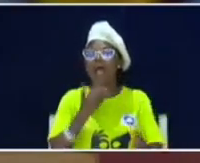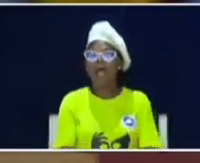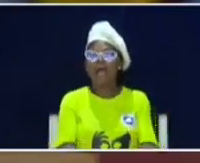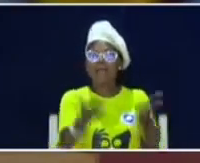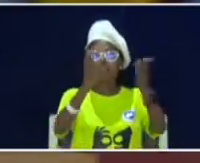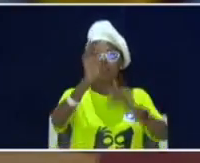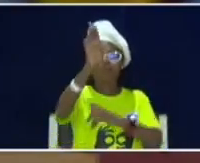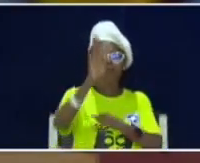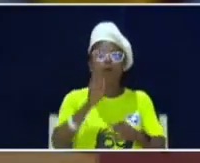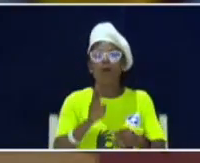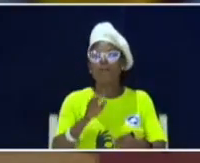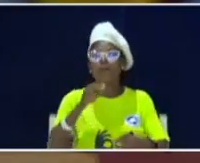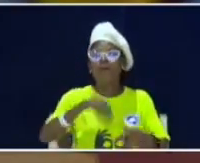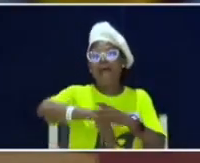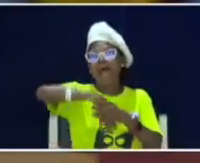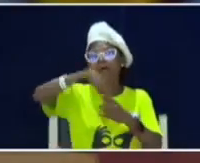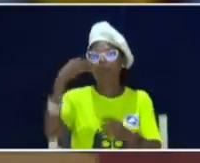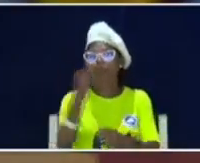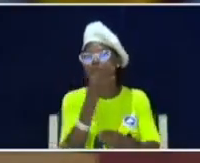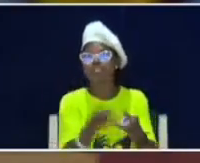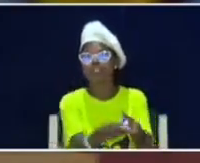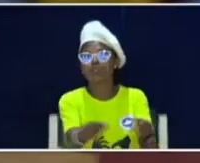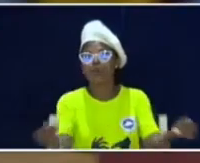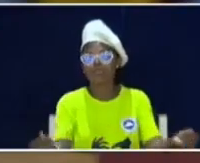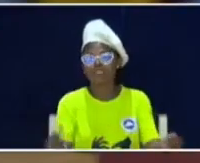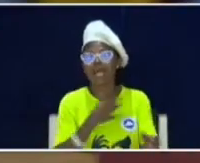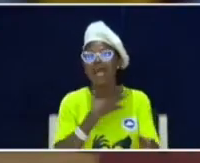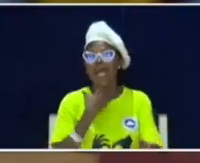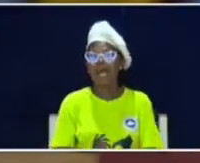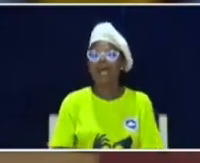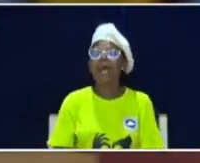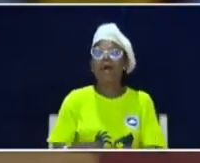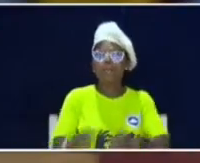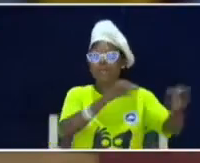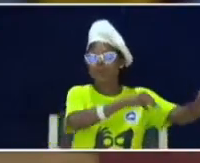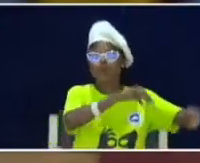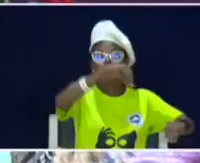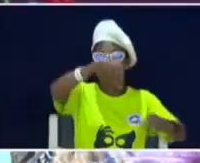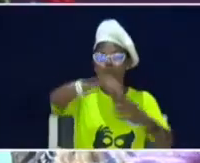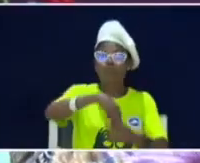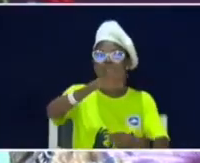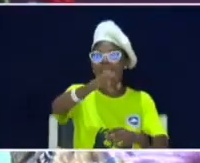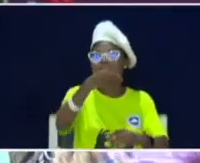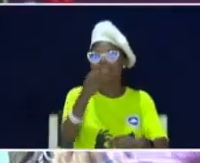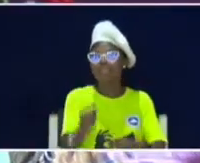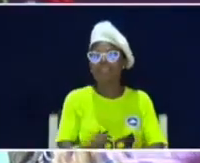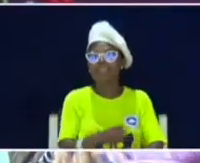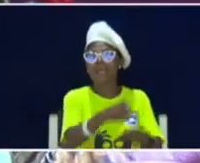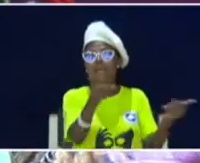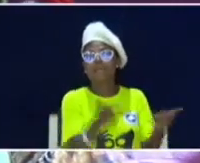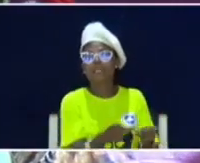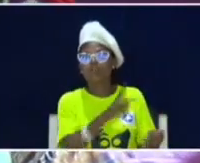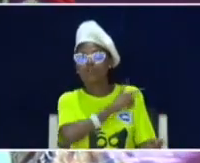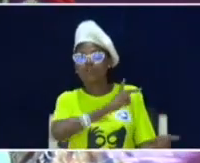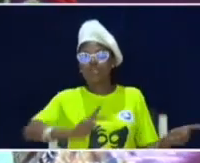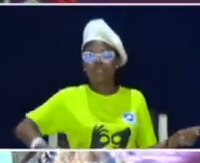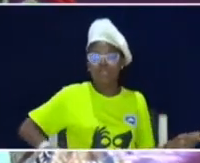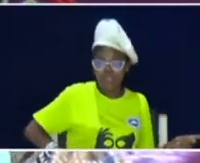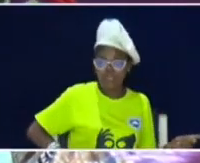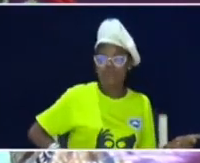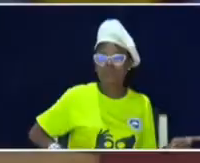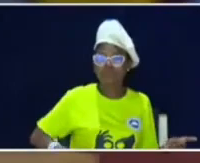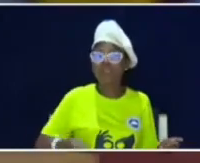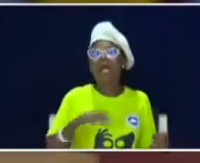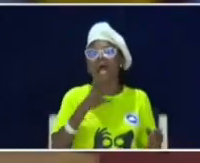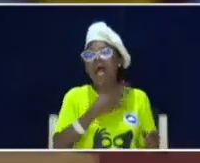dust and set you among princes. Acts chapter 26 verse 20 says, that they should repent